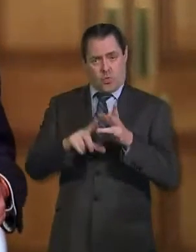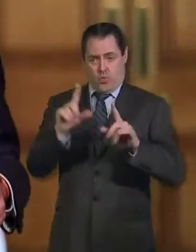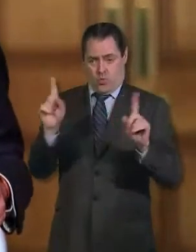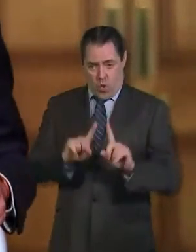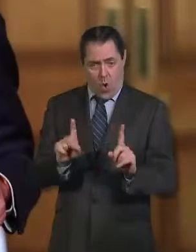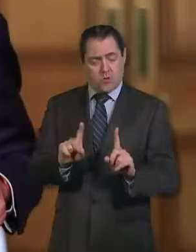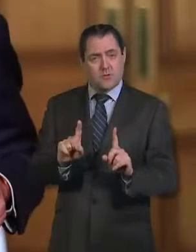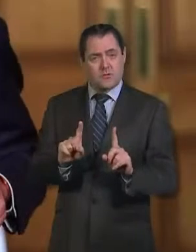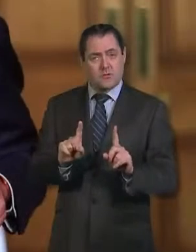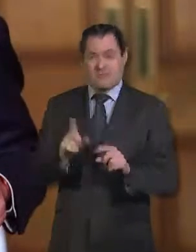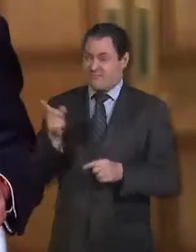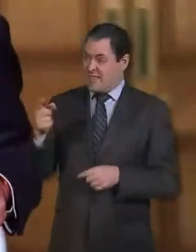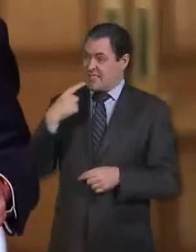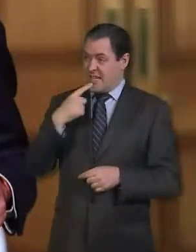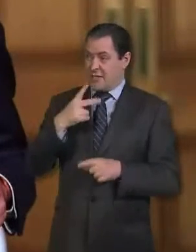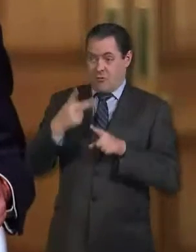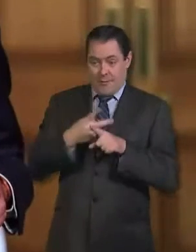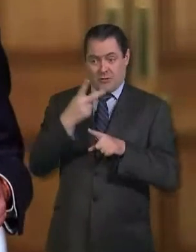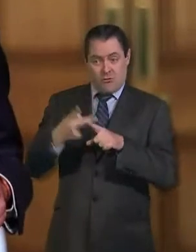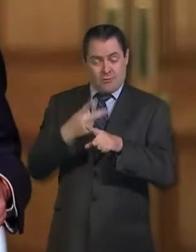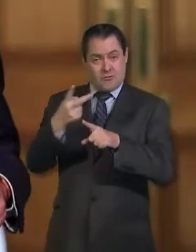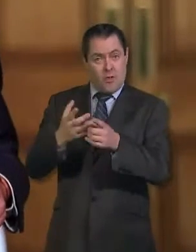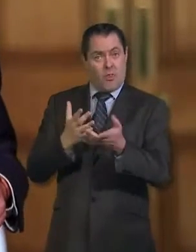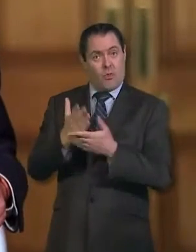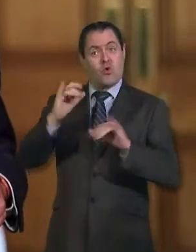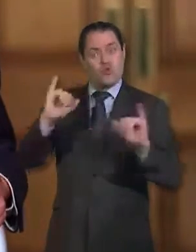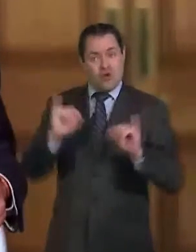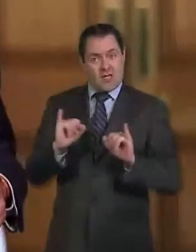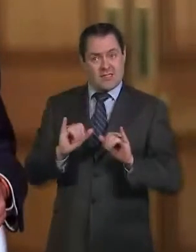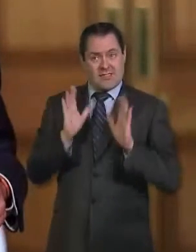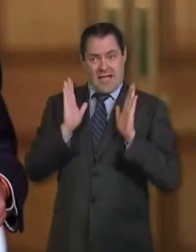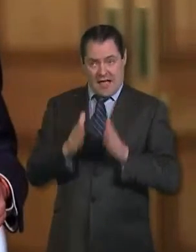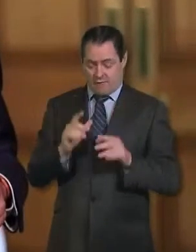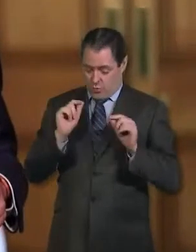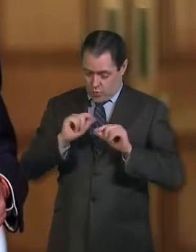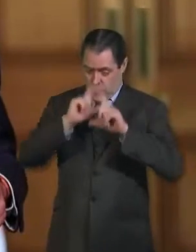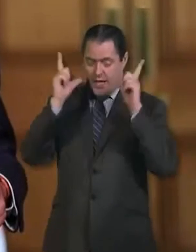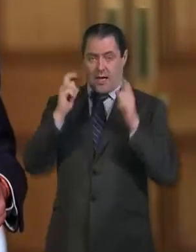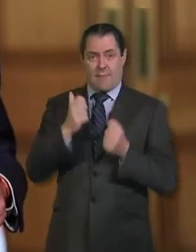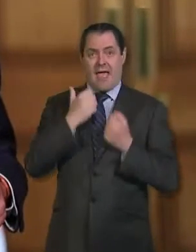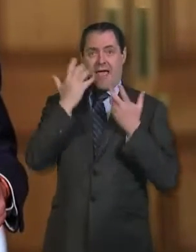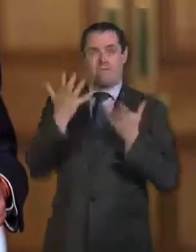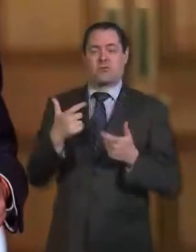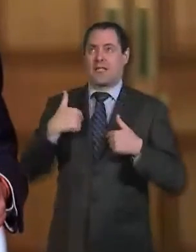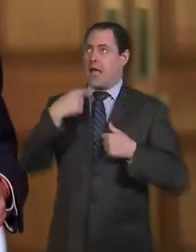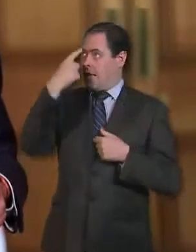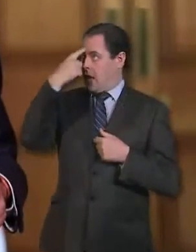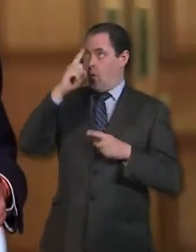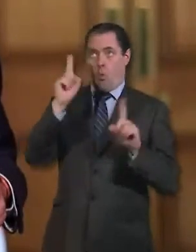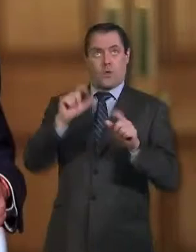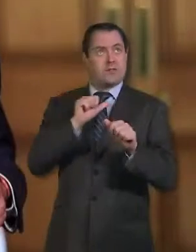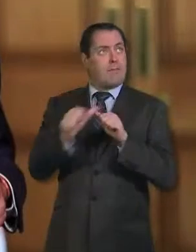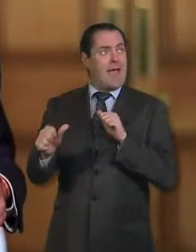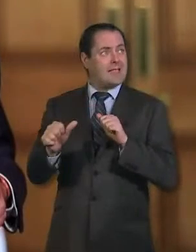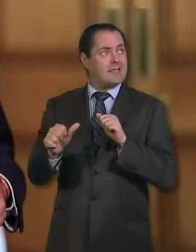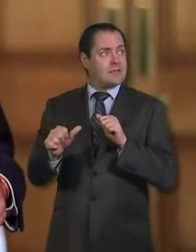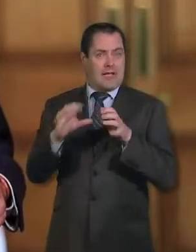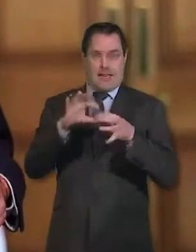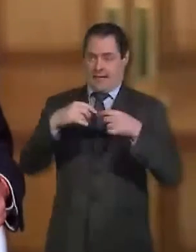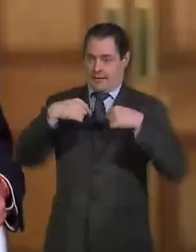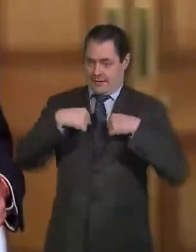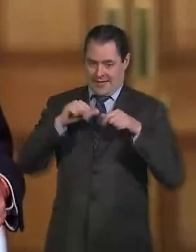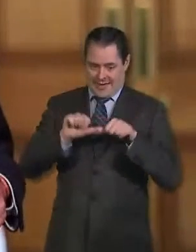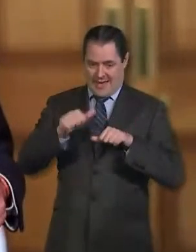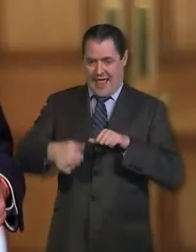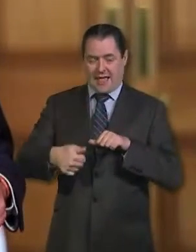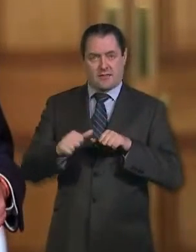this crisis. You've got to wake up every day and work out what is the best thing to do next, and making sure, for instance,